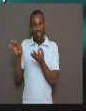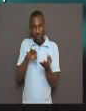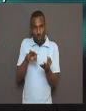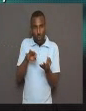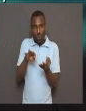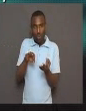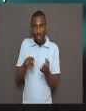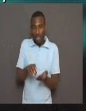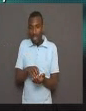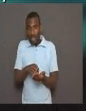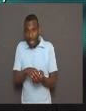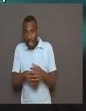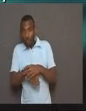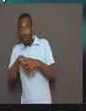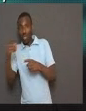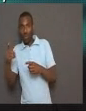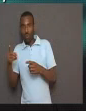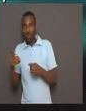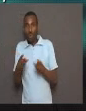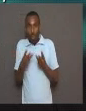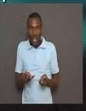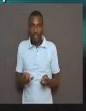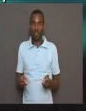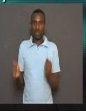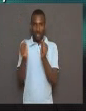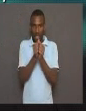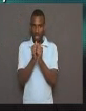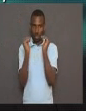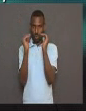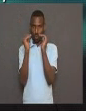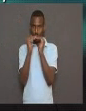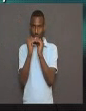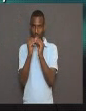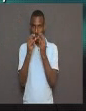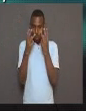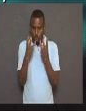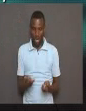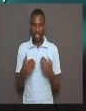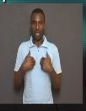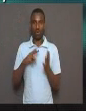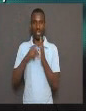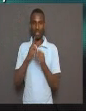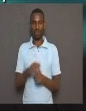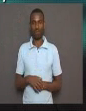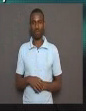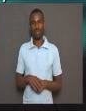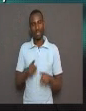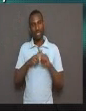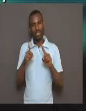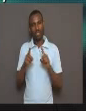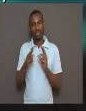Most people think of a fluid as a liquid, but the